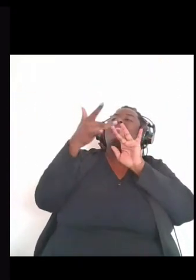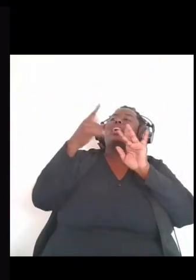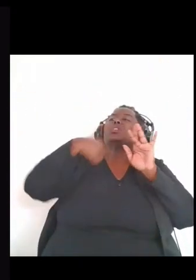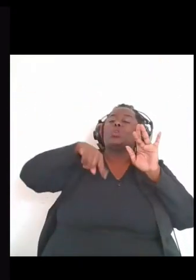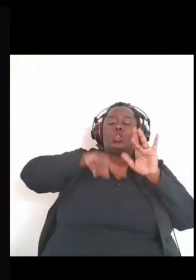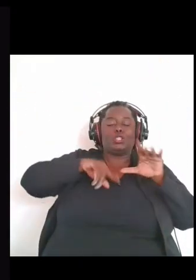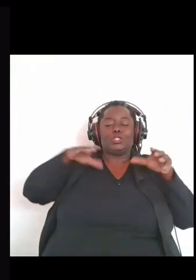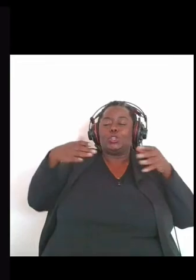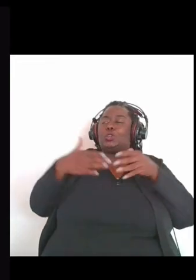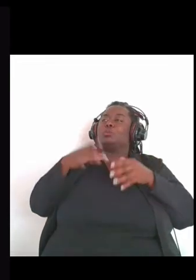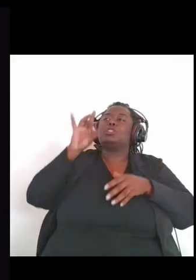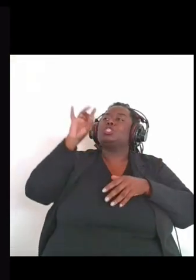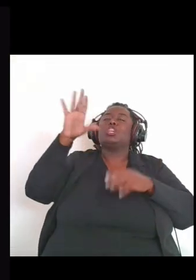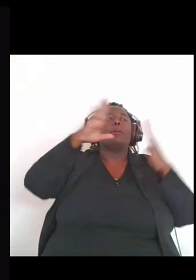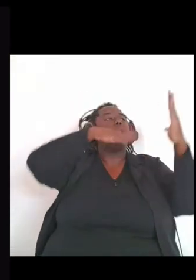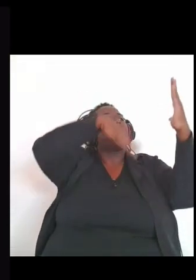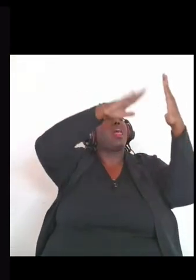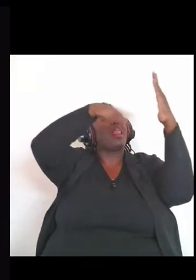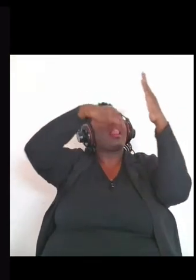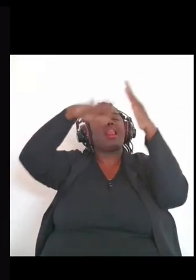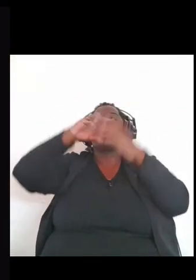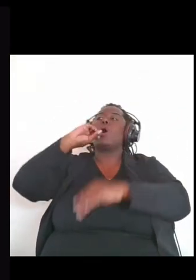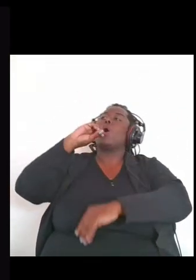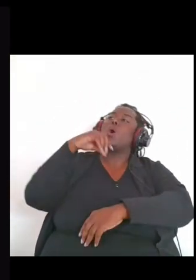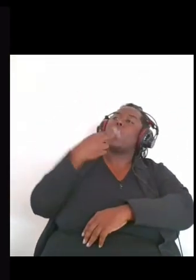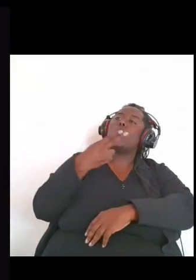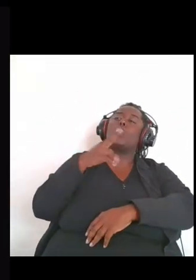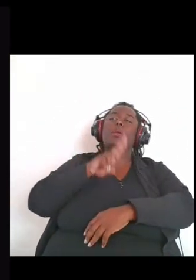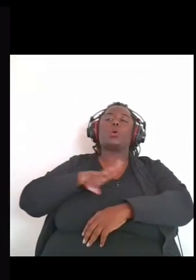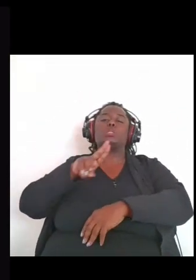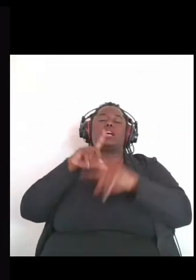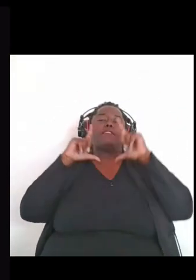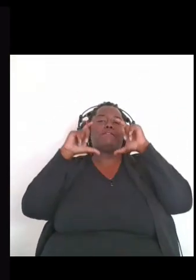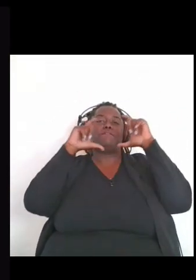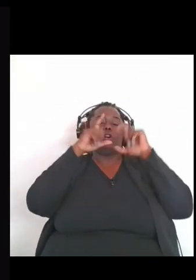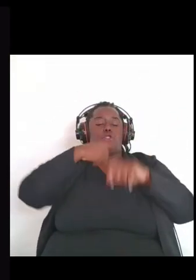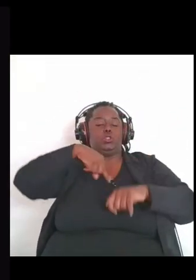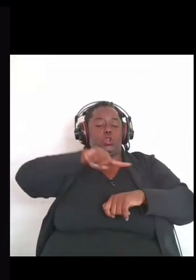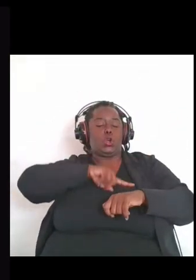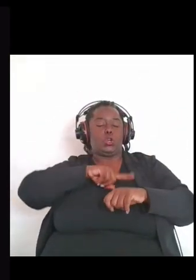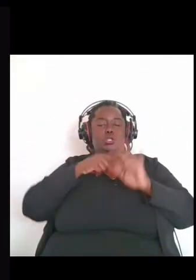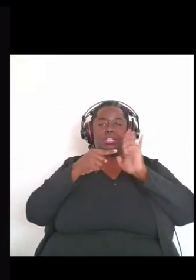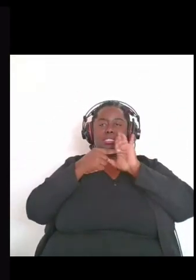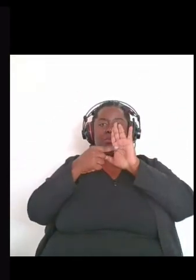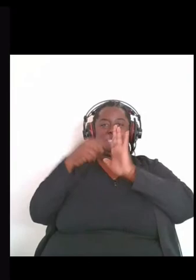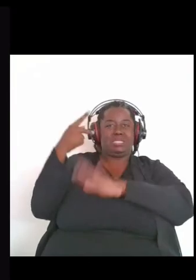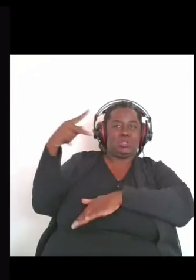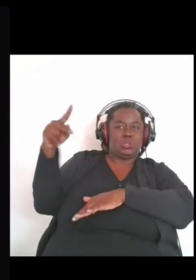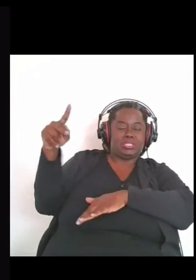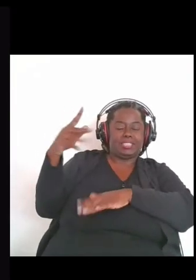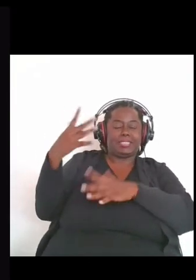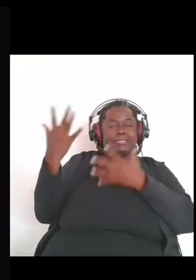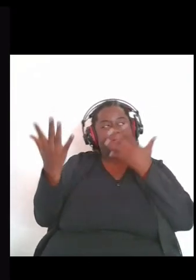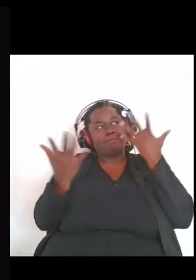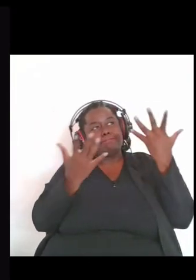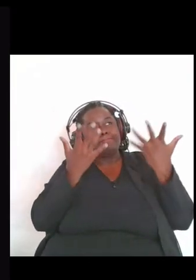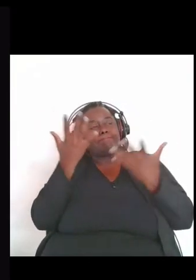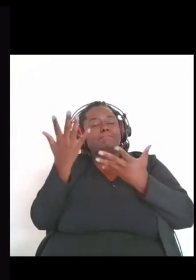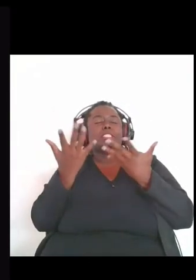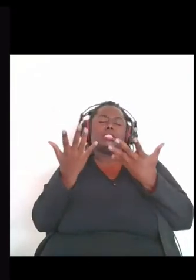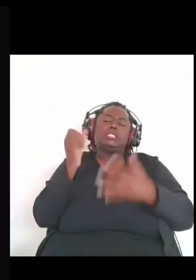very verbal about our choices and you know we are very bold when we tell no to people